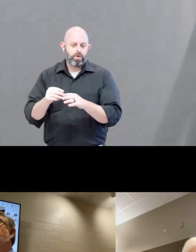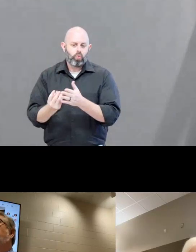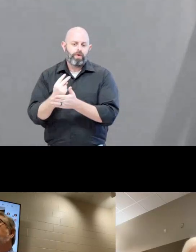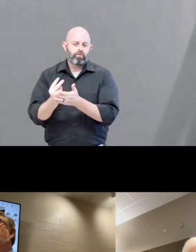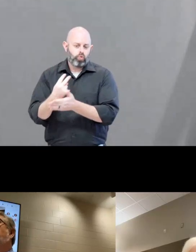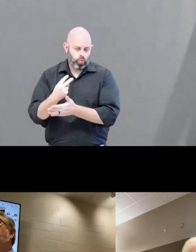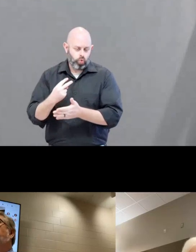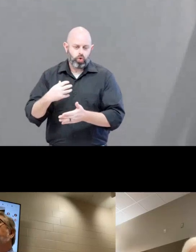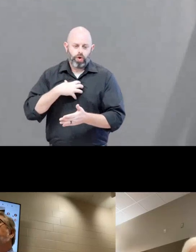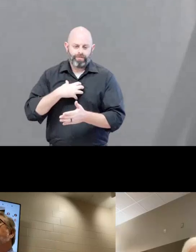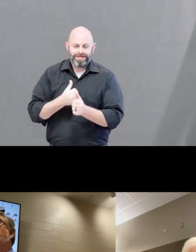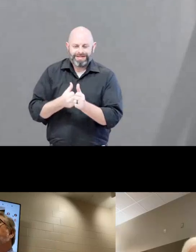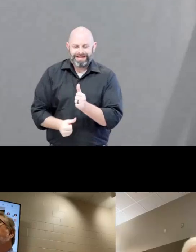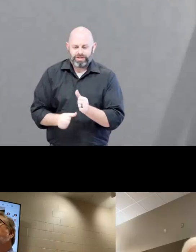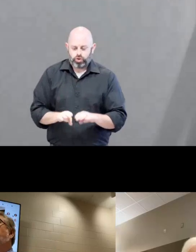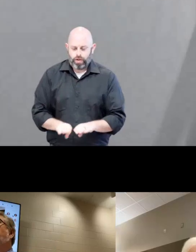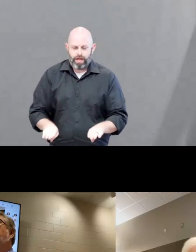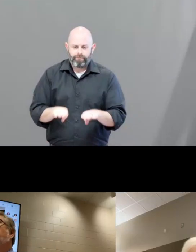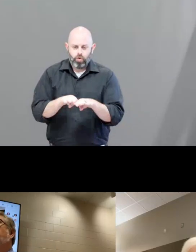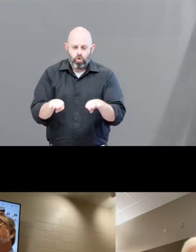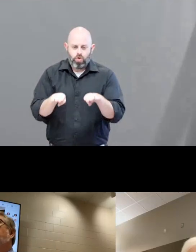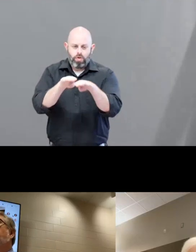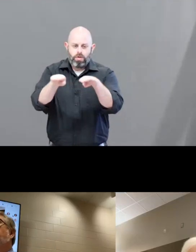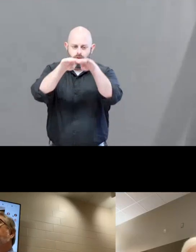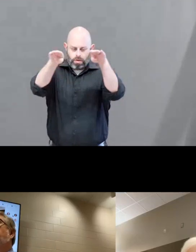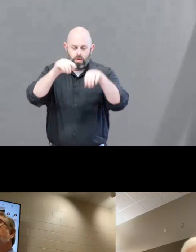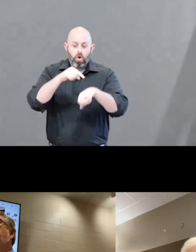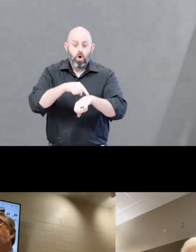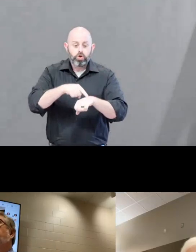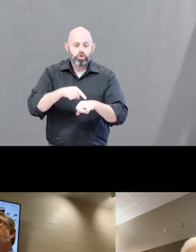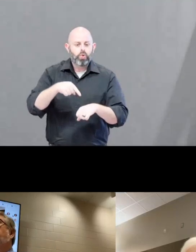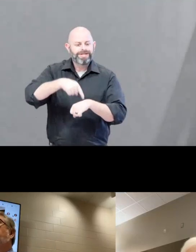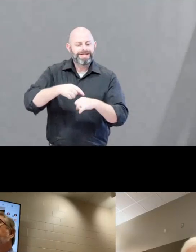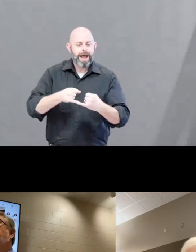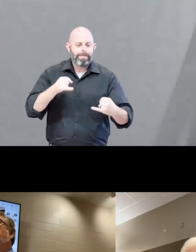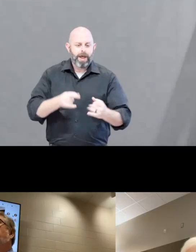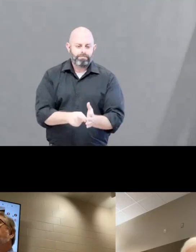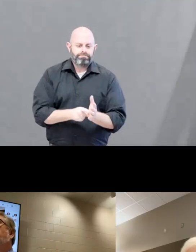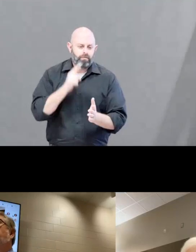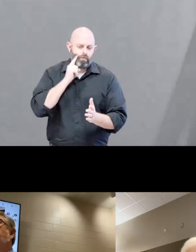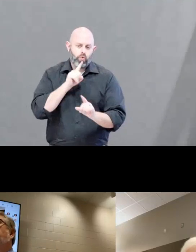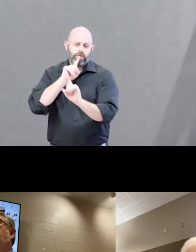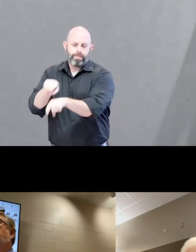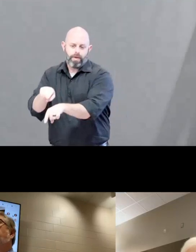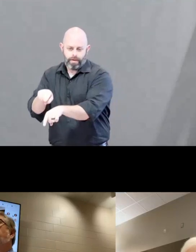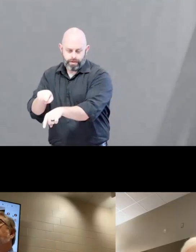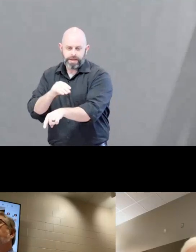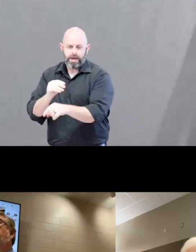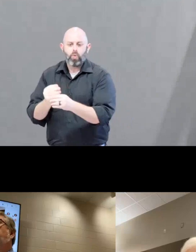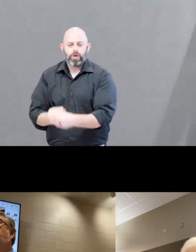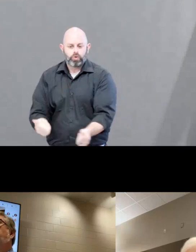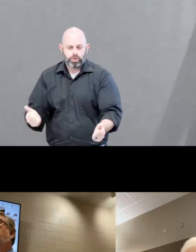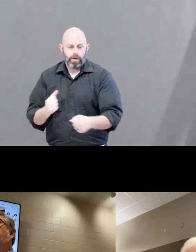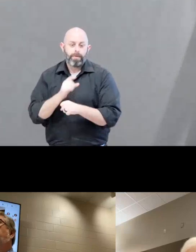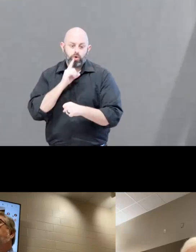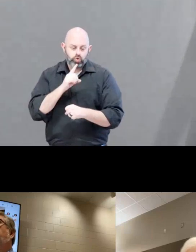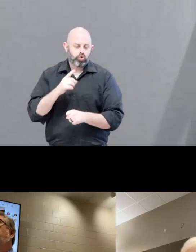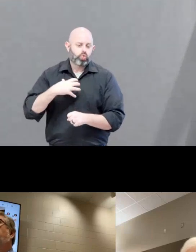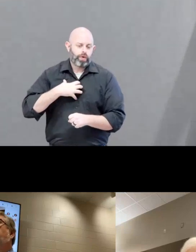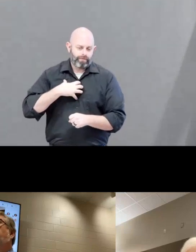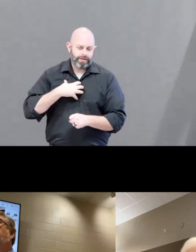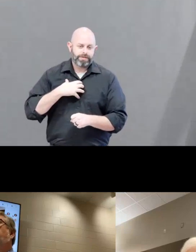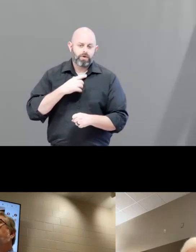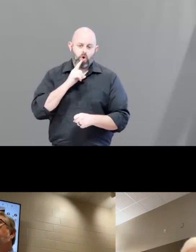grievance at each level. There's also timelines for responses and resolution to ensure that the grievances